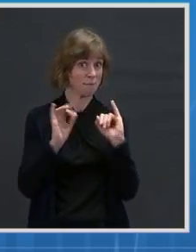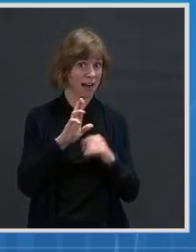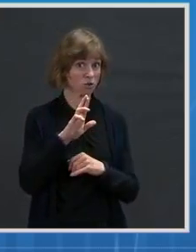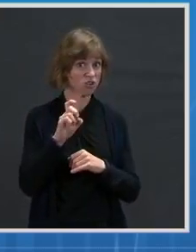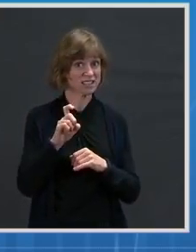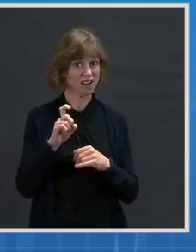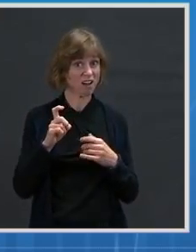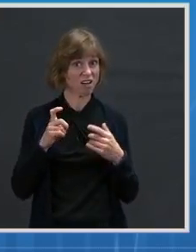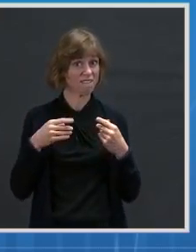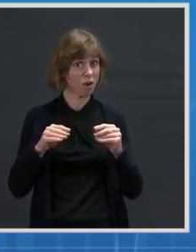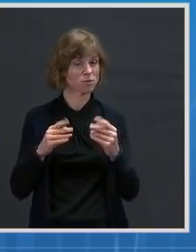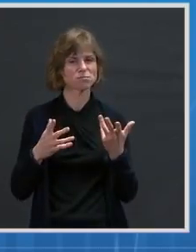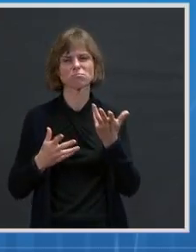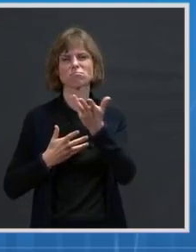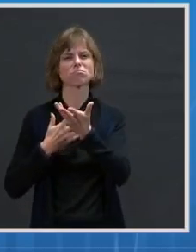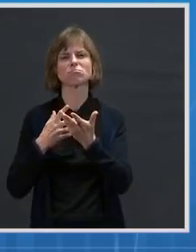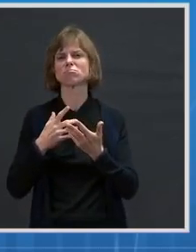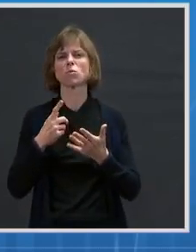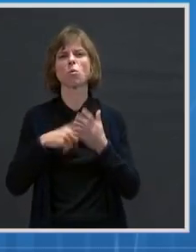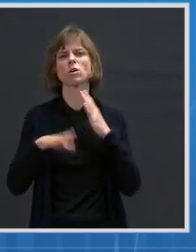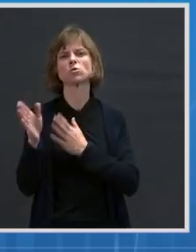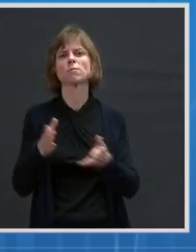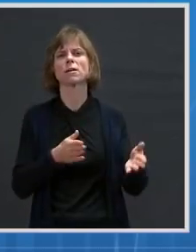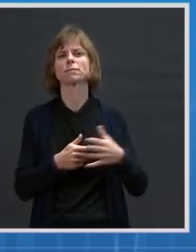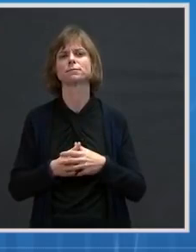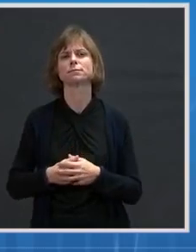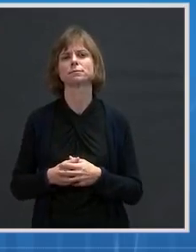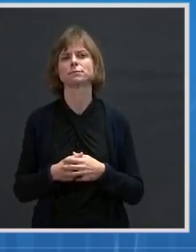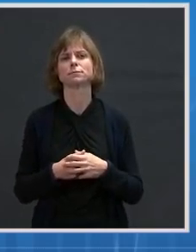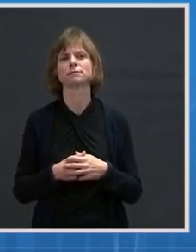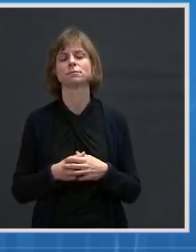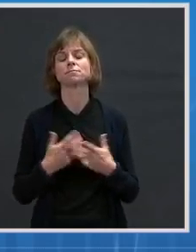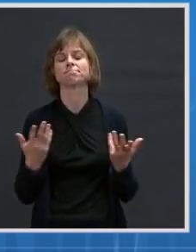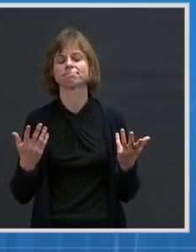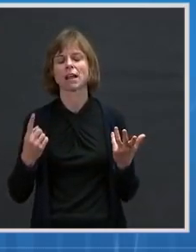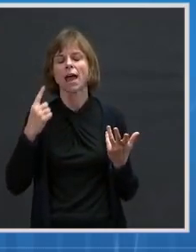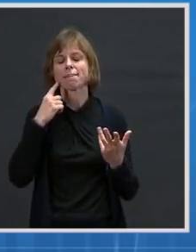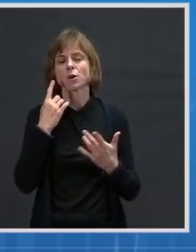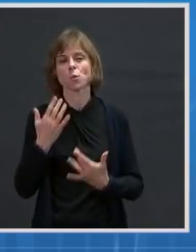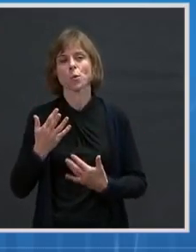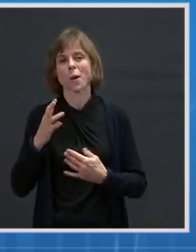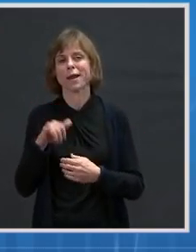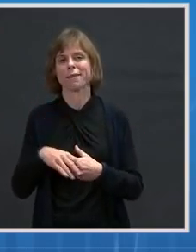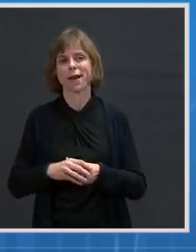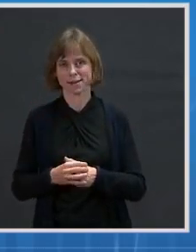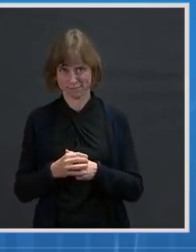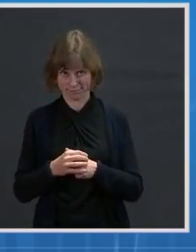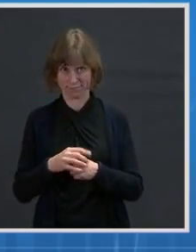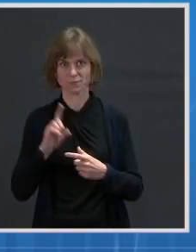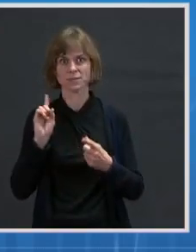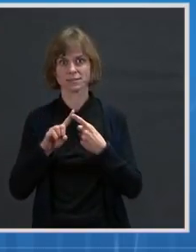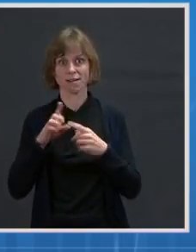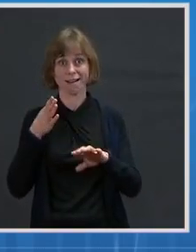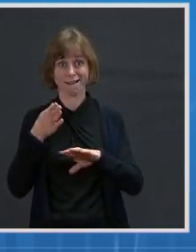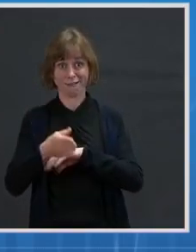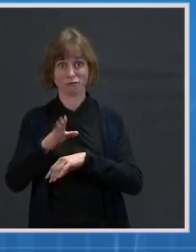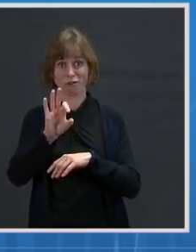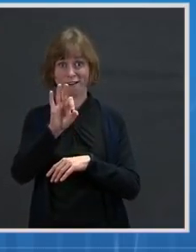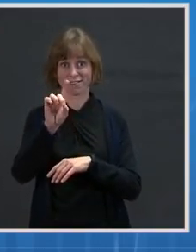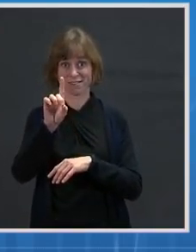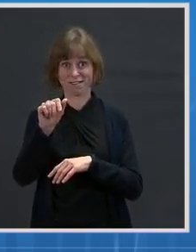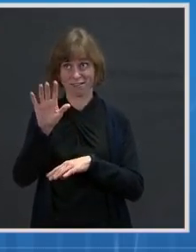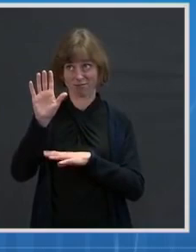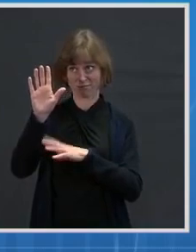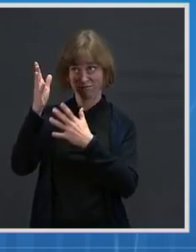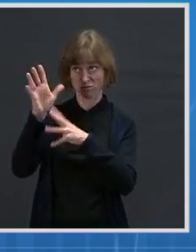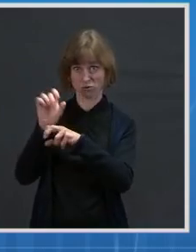talk a little bit about what your plans for that are? So I think we're going to wait on that until after the FDA does its work,